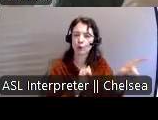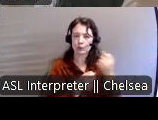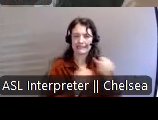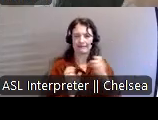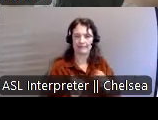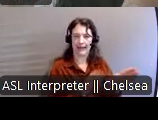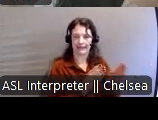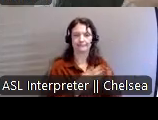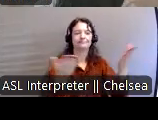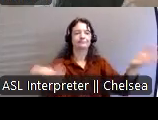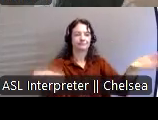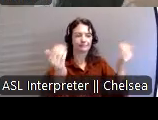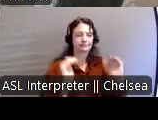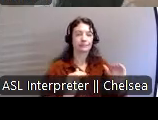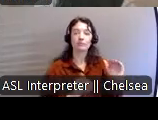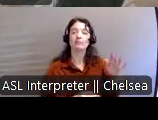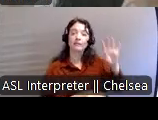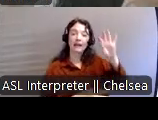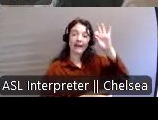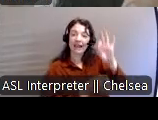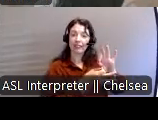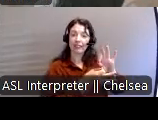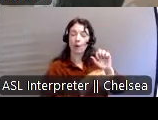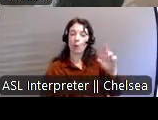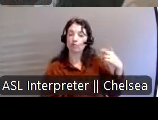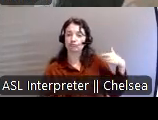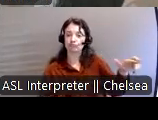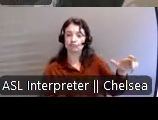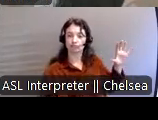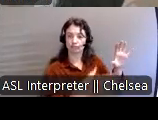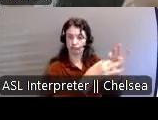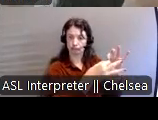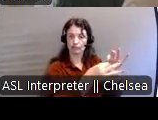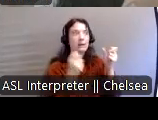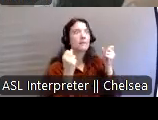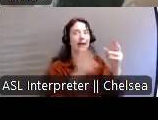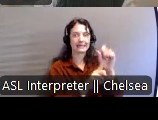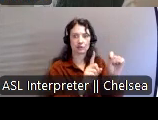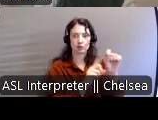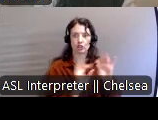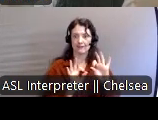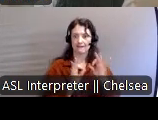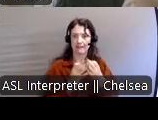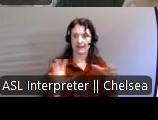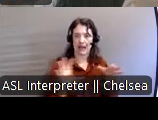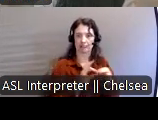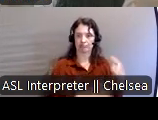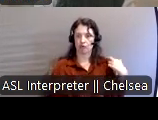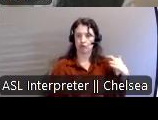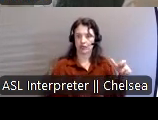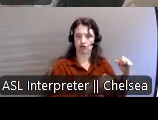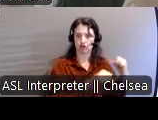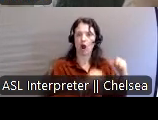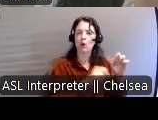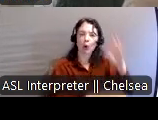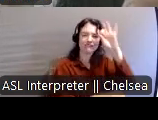of the cases, there is a very close relationship with the family and faith groups. Really important